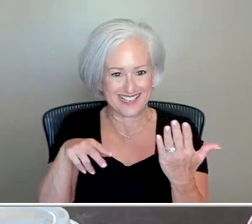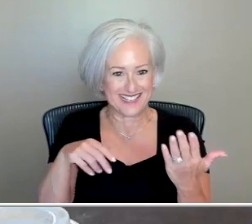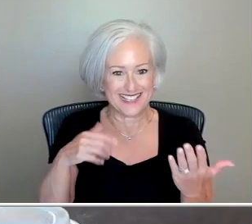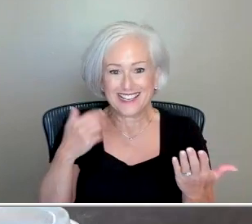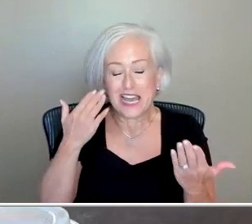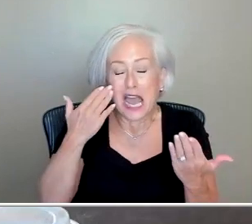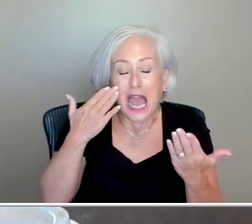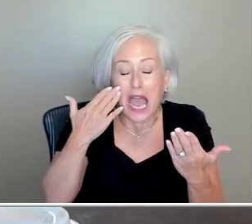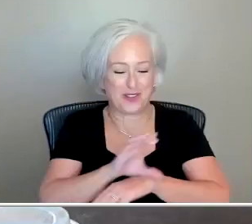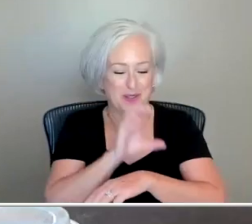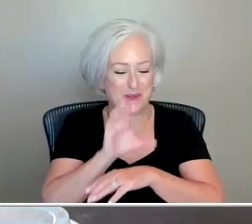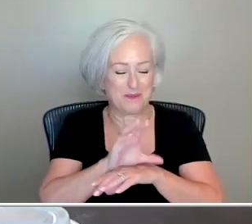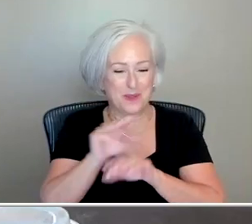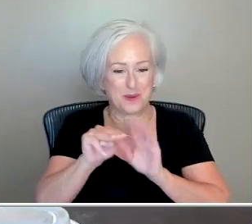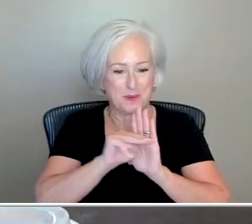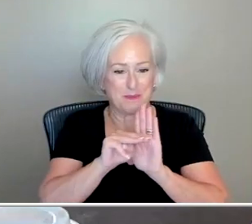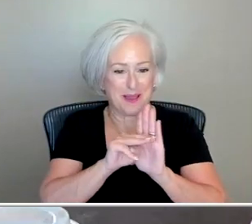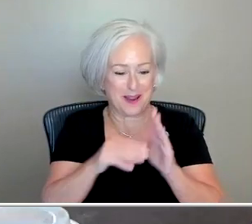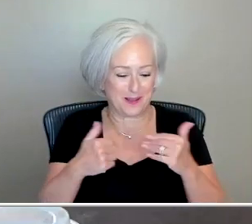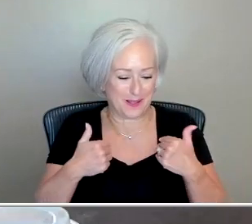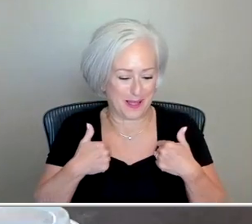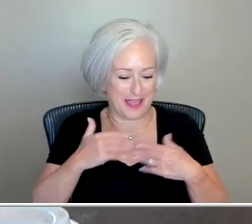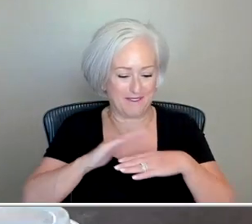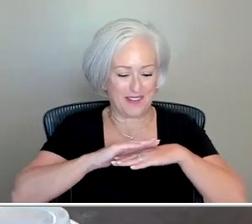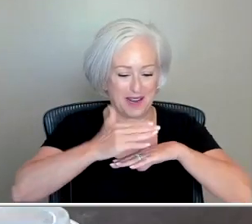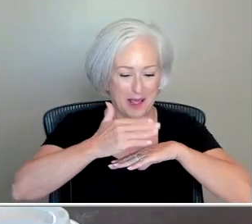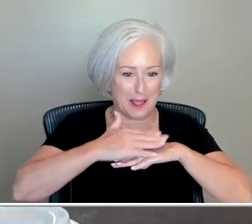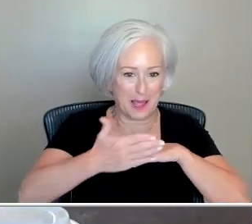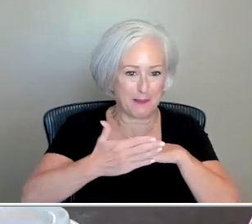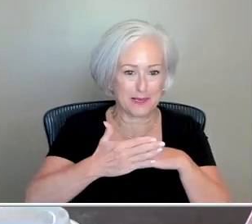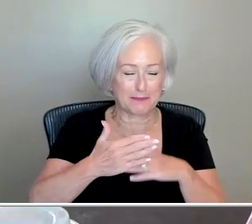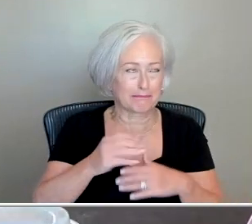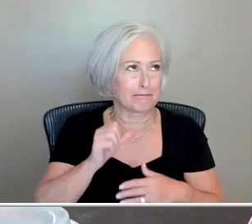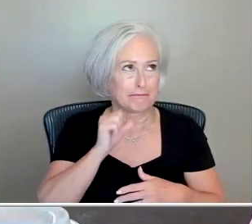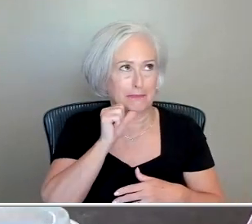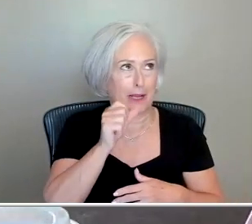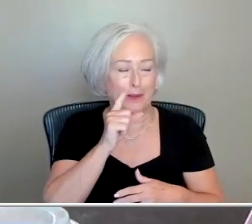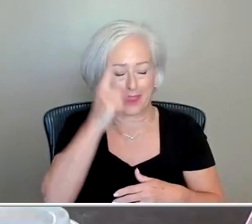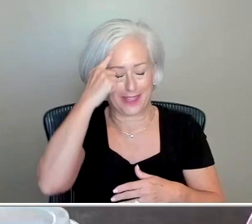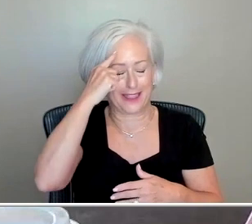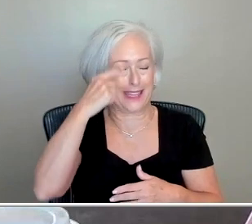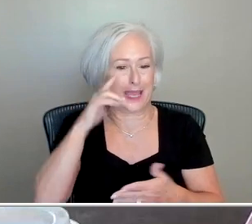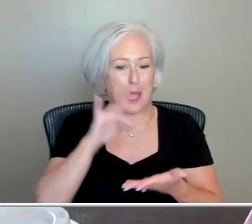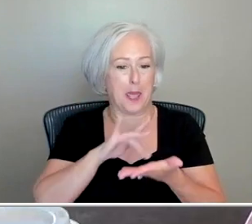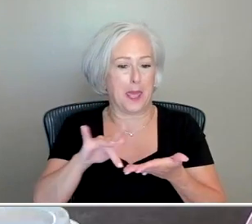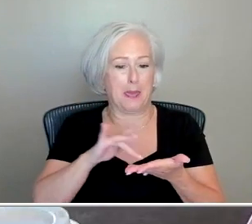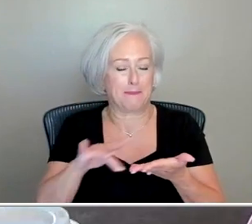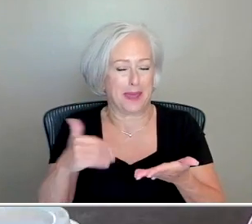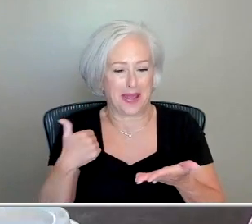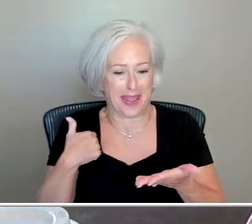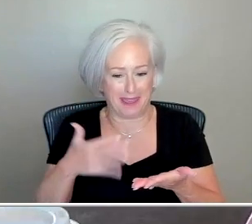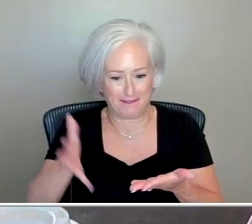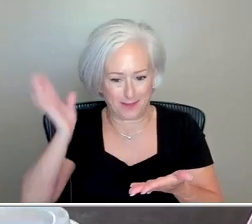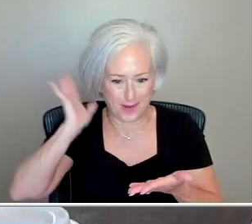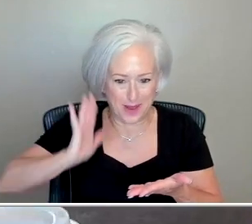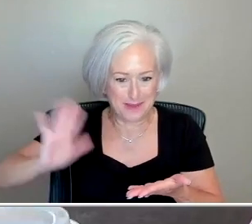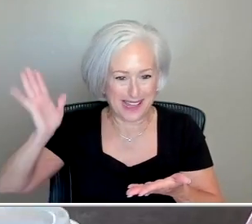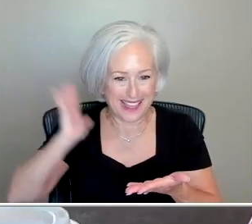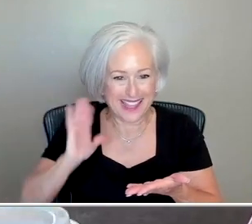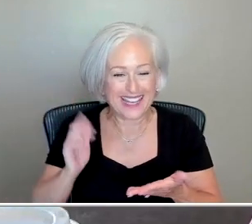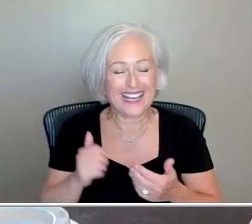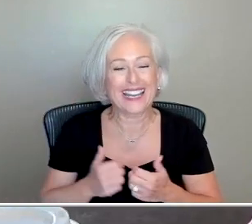on our computer, on our laptop, and I don't think iPad had existed yet. But I